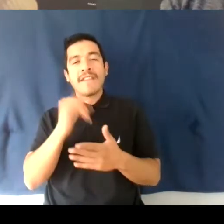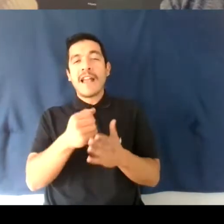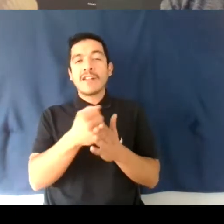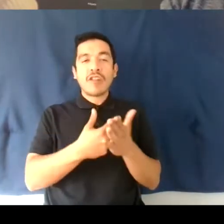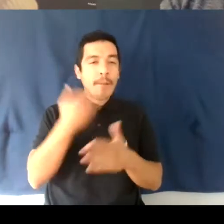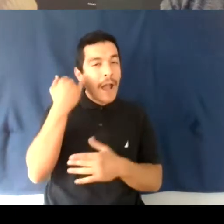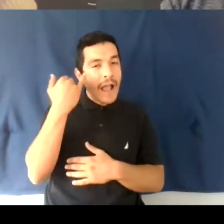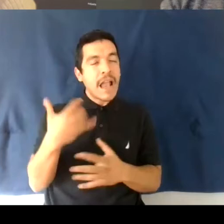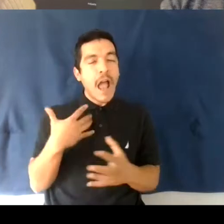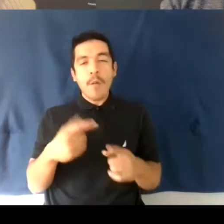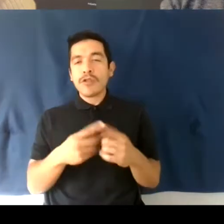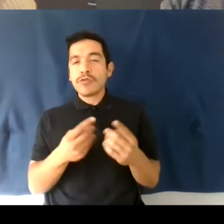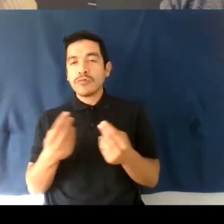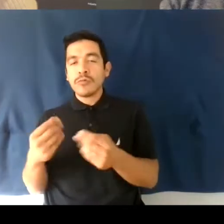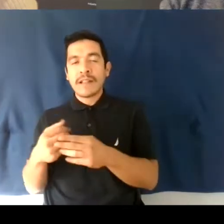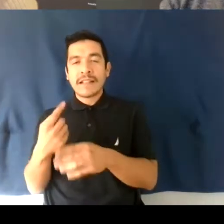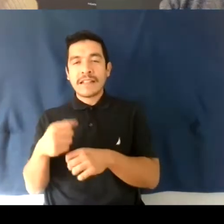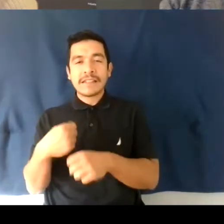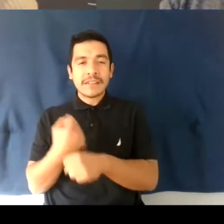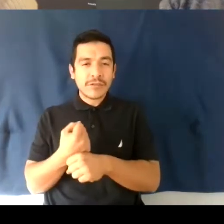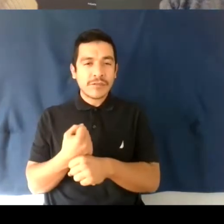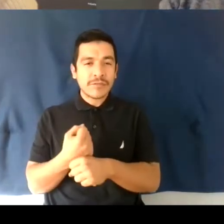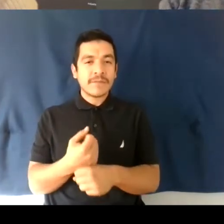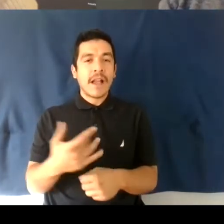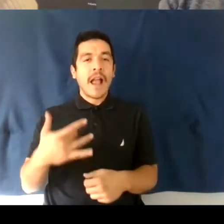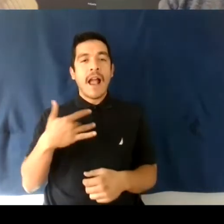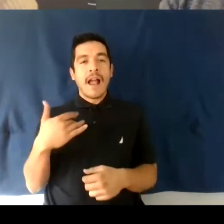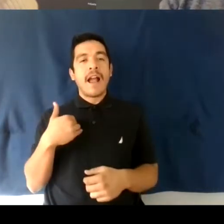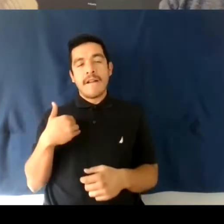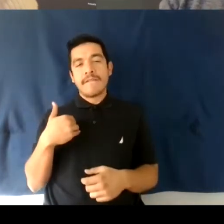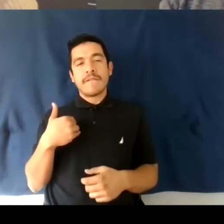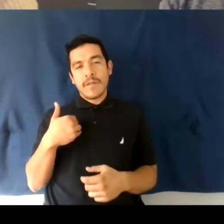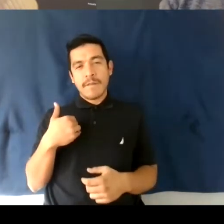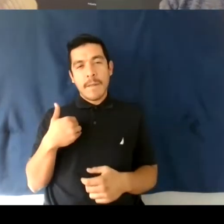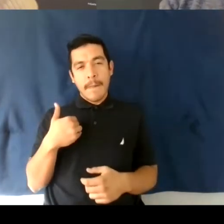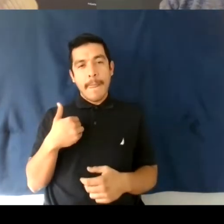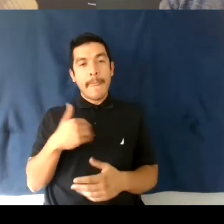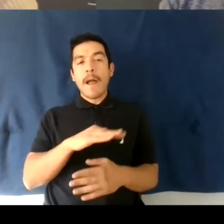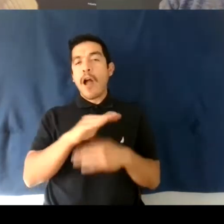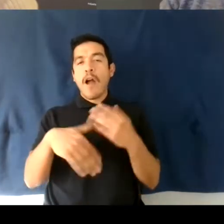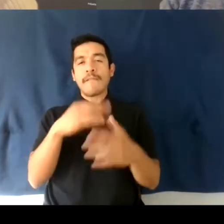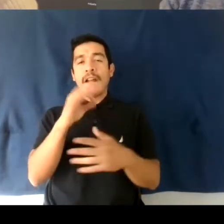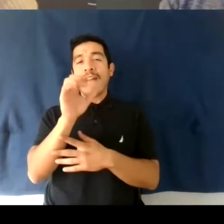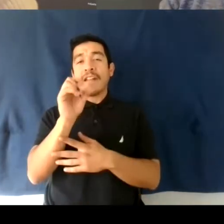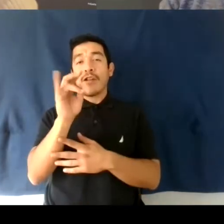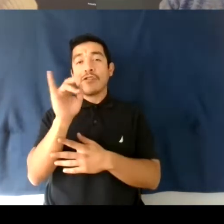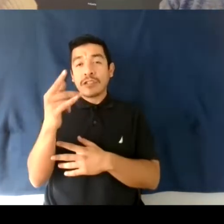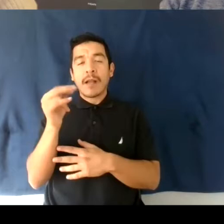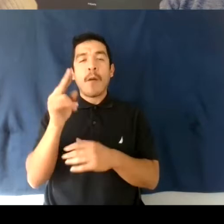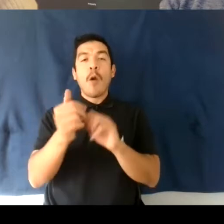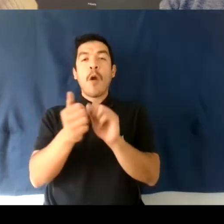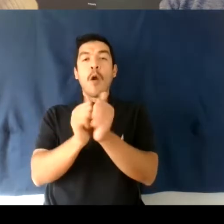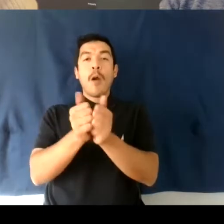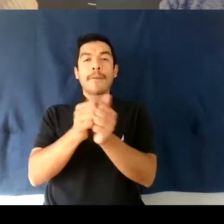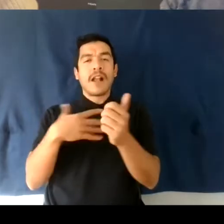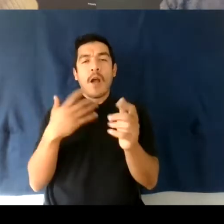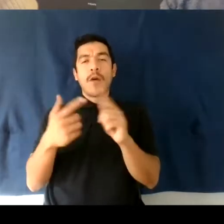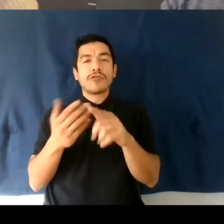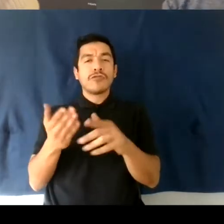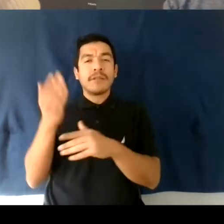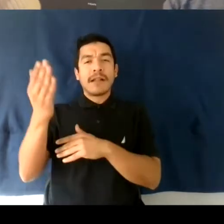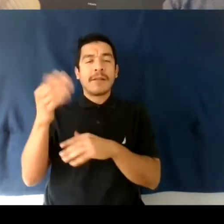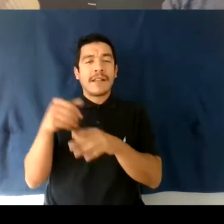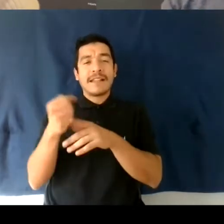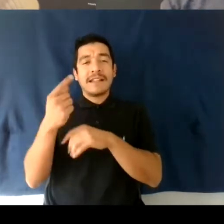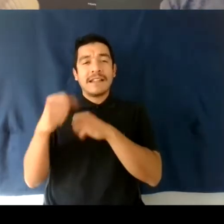I want to get done in the upcoming year. I have like all of the fellowships or competitions I want to submit to in the upcoming